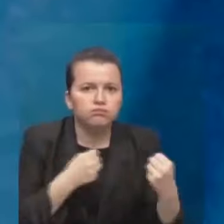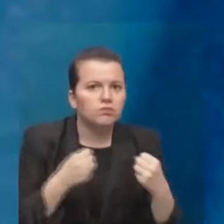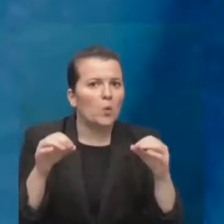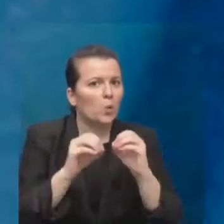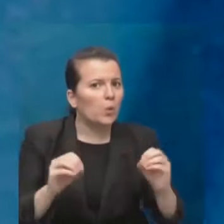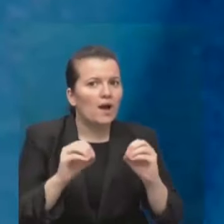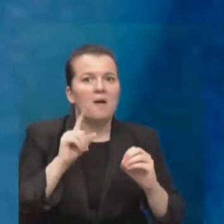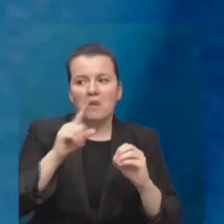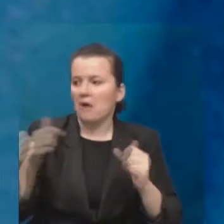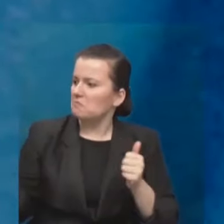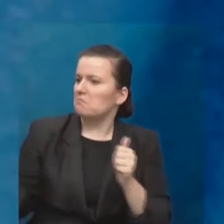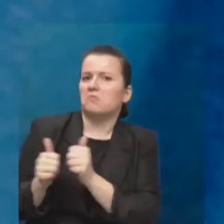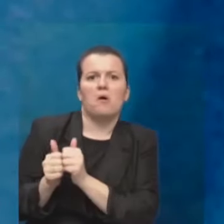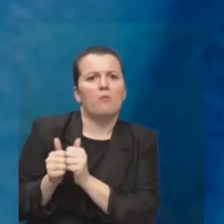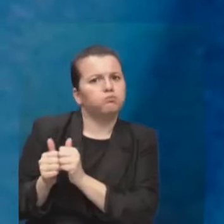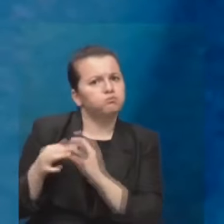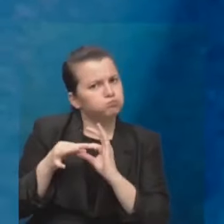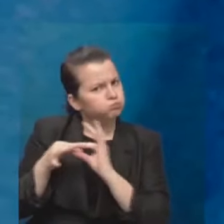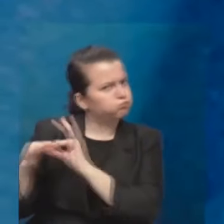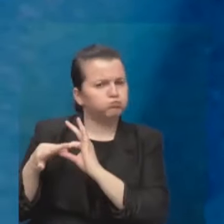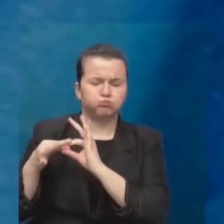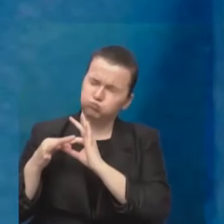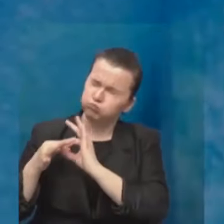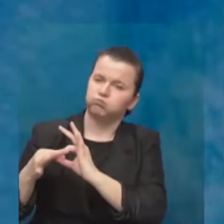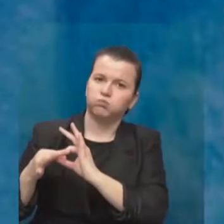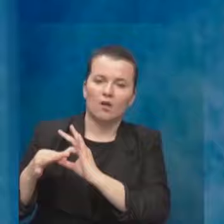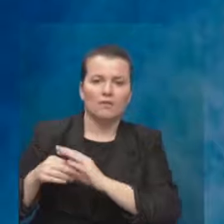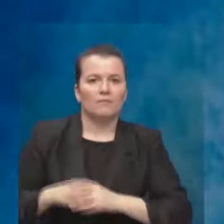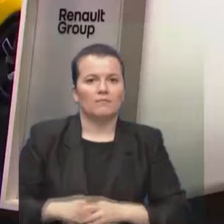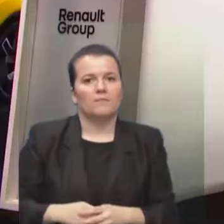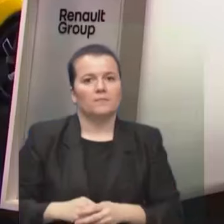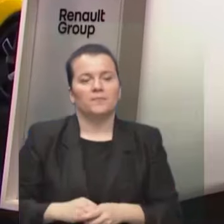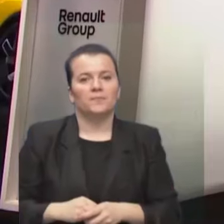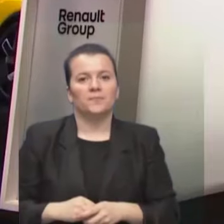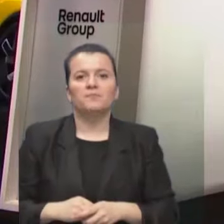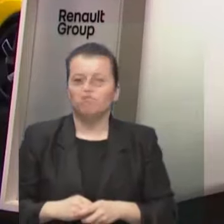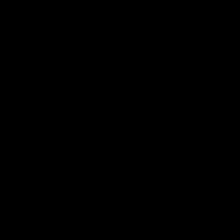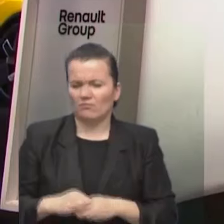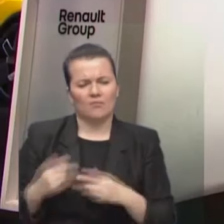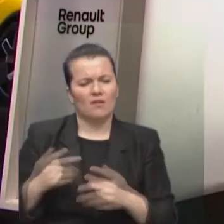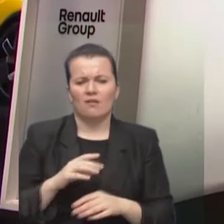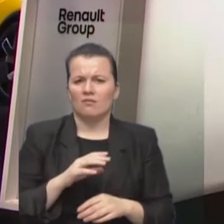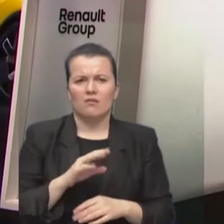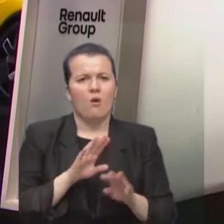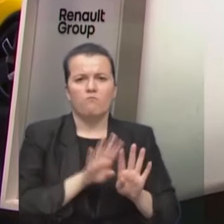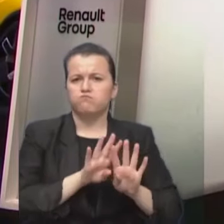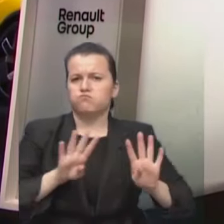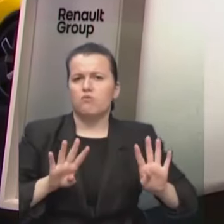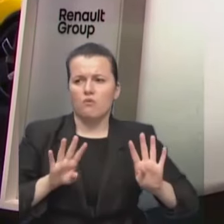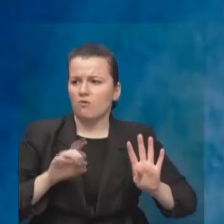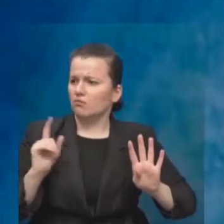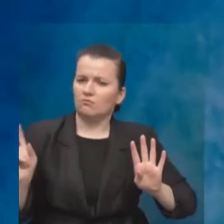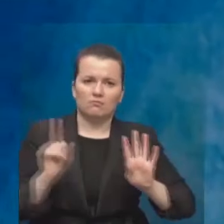intense. And I can tell you, we spent hours at board meetings. Indeed, we